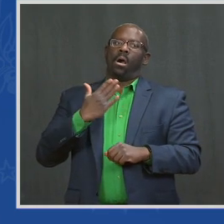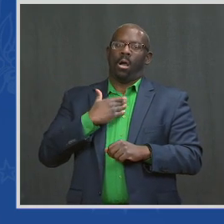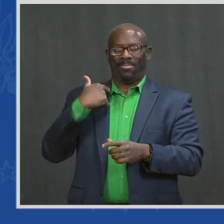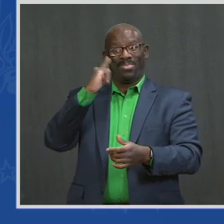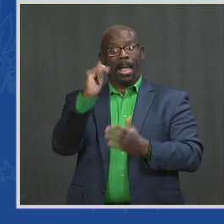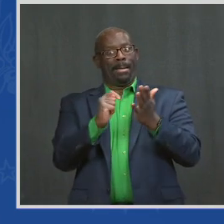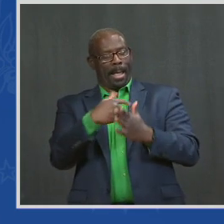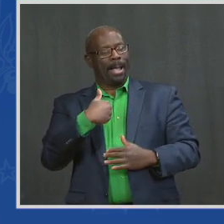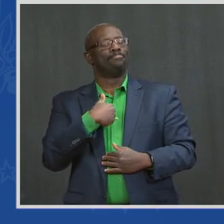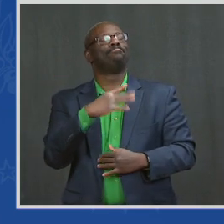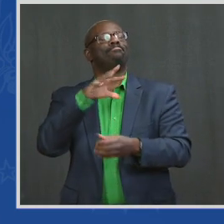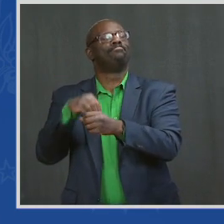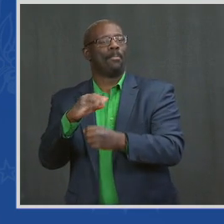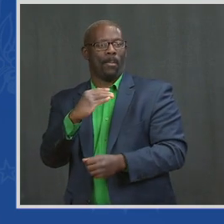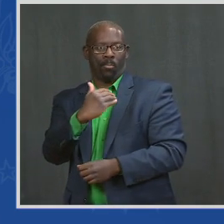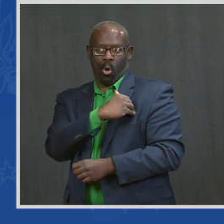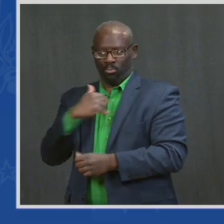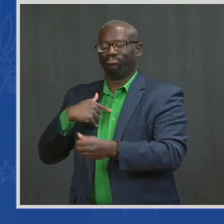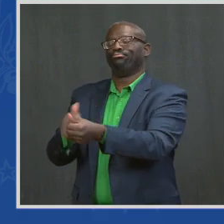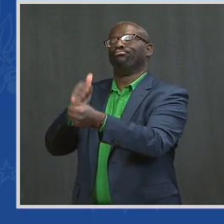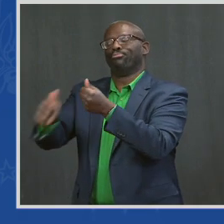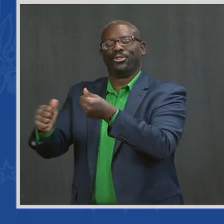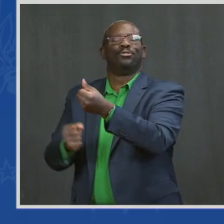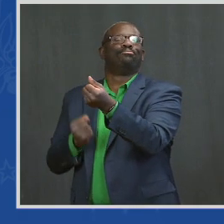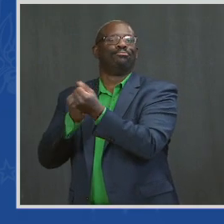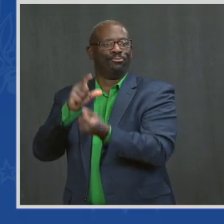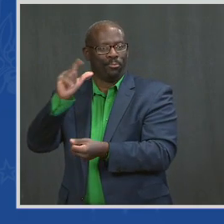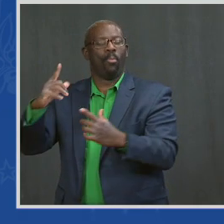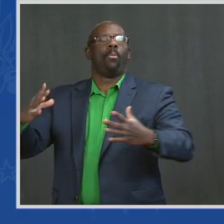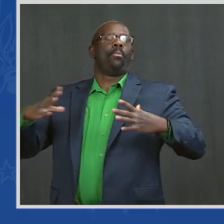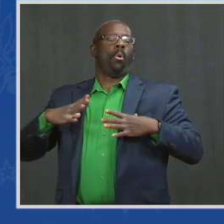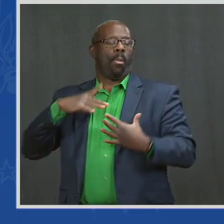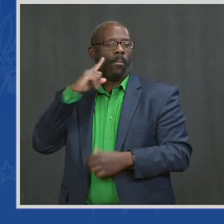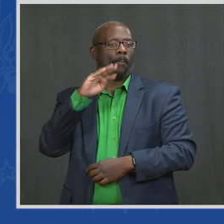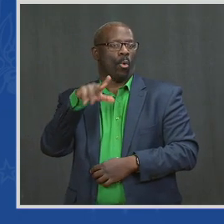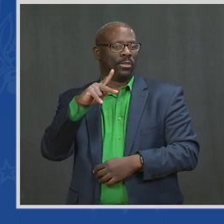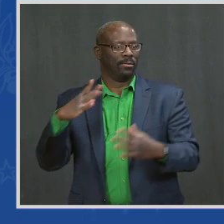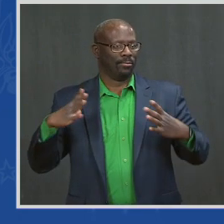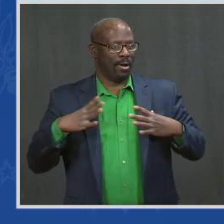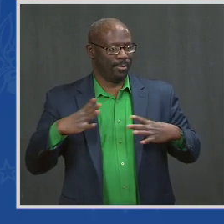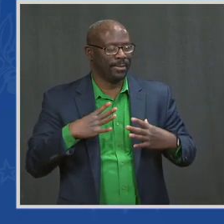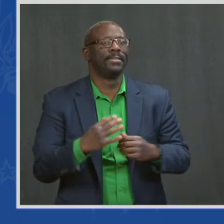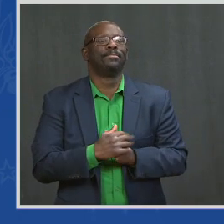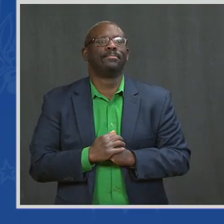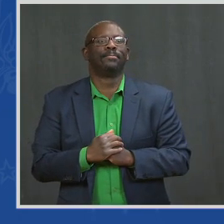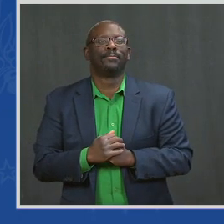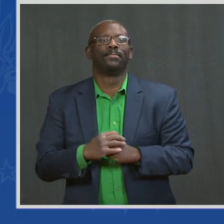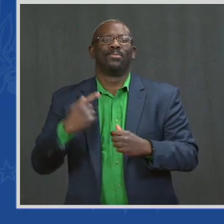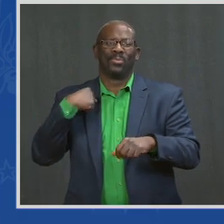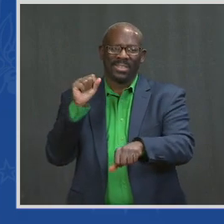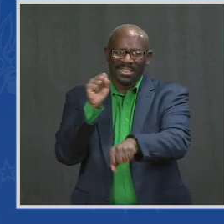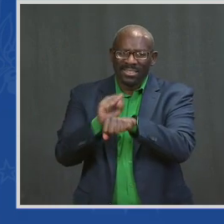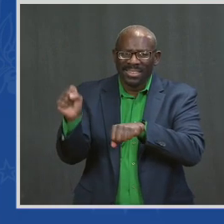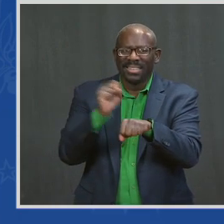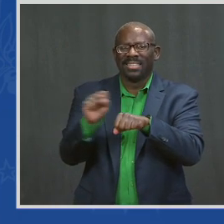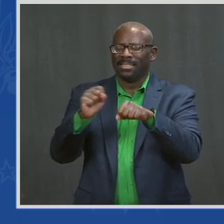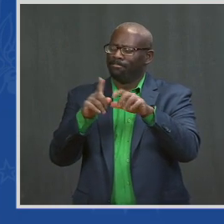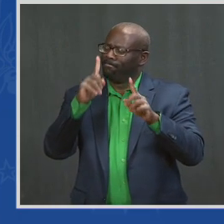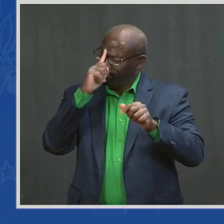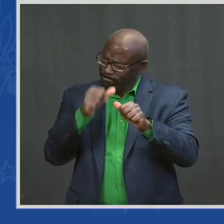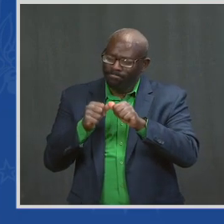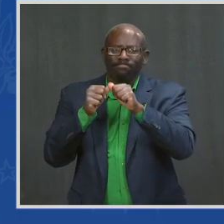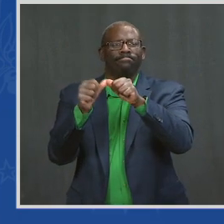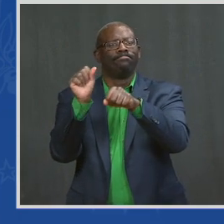particular, the Congressional Black Caucus, who did so much to make this day possible. I'm especially pleased